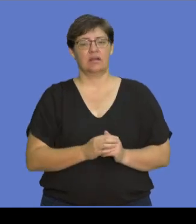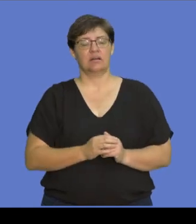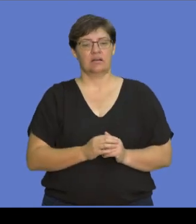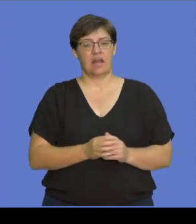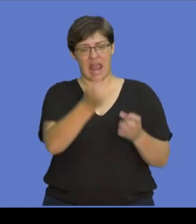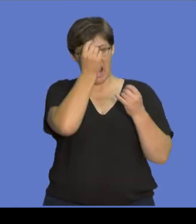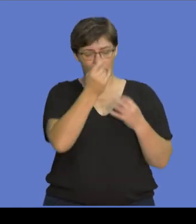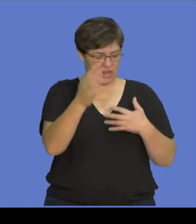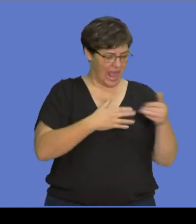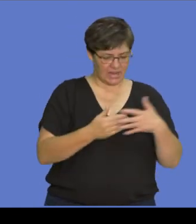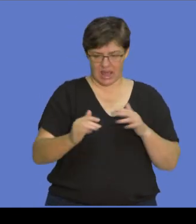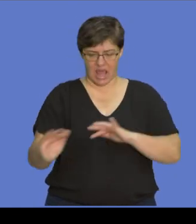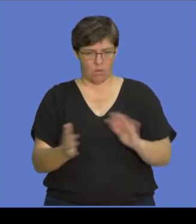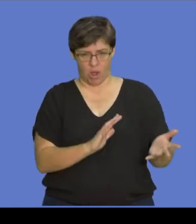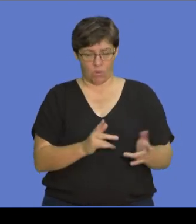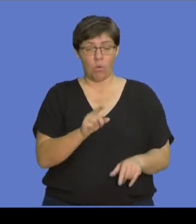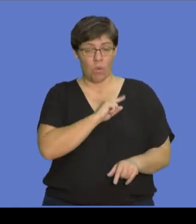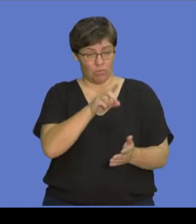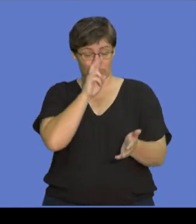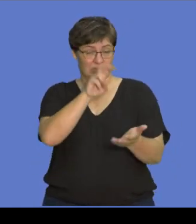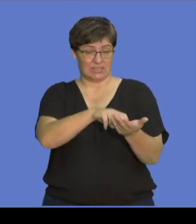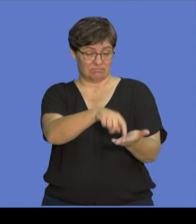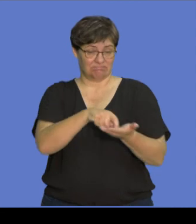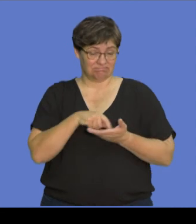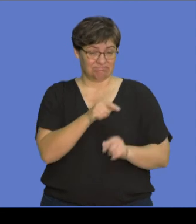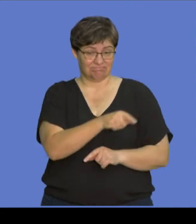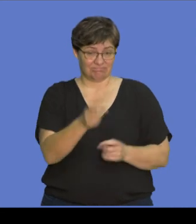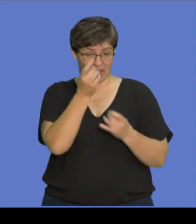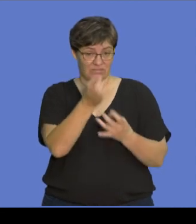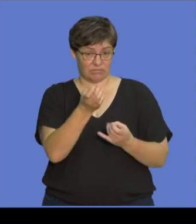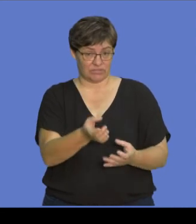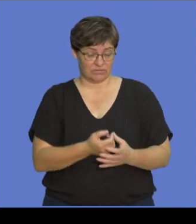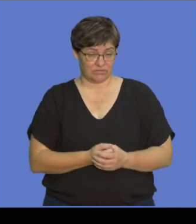to deal with the information that is required. Okay.